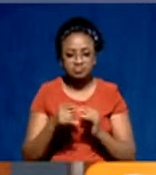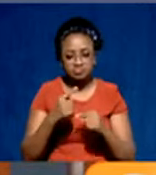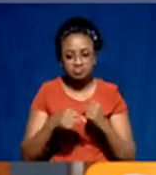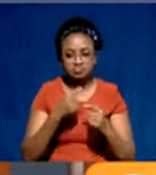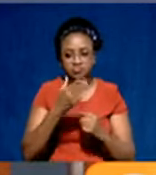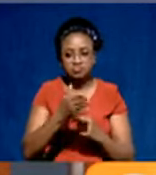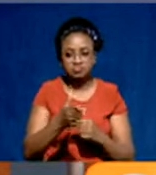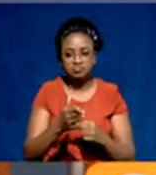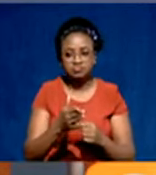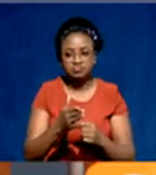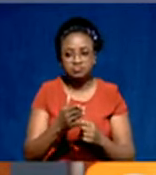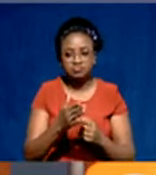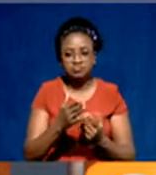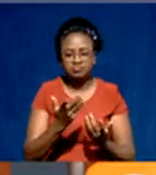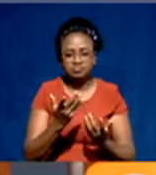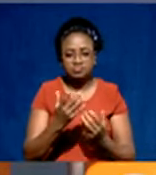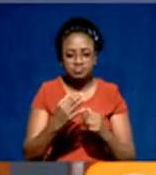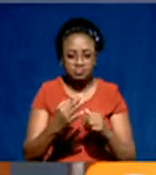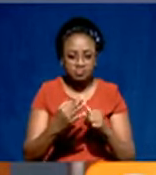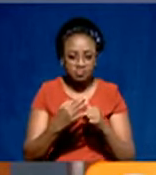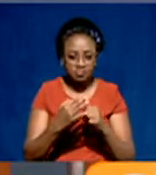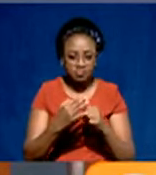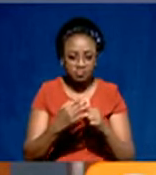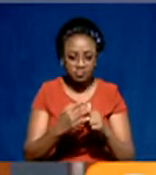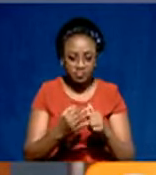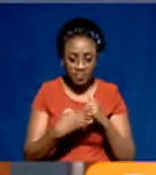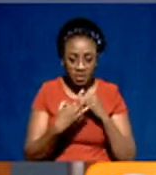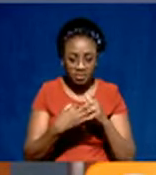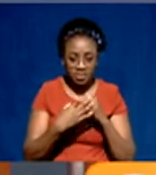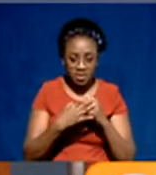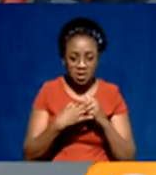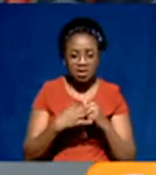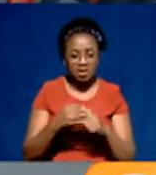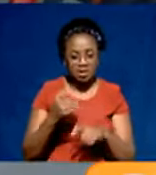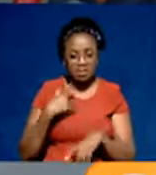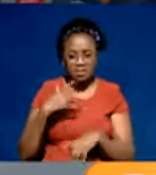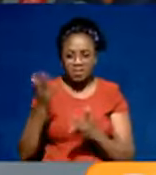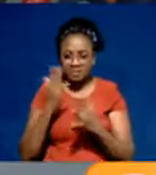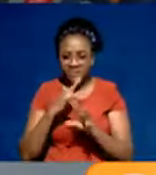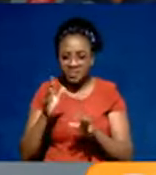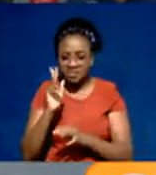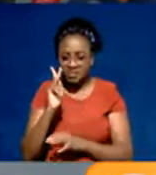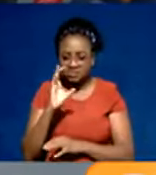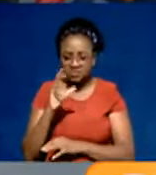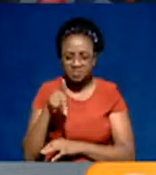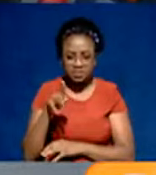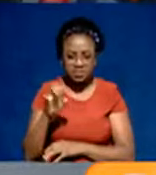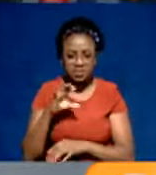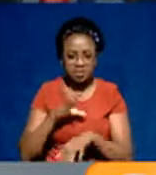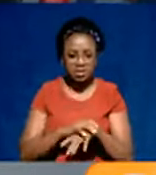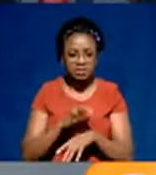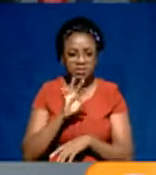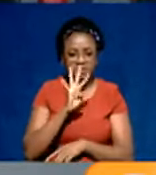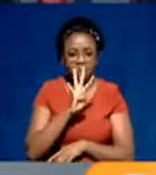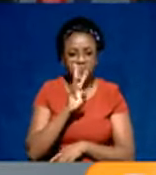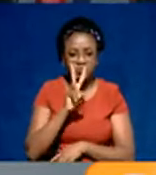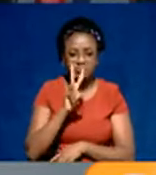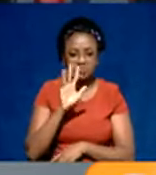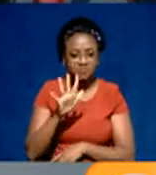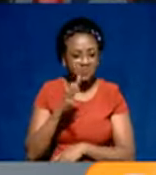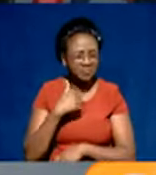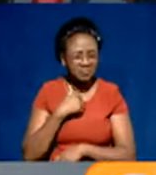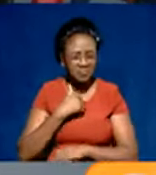I attained 425 marks. 425? Yes. In KCP? Yes. Good Lord. And I was extremely